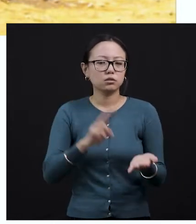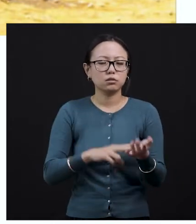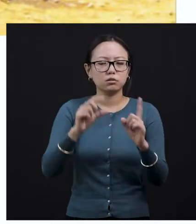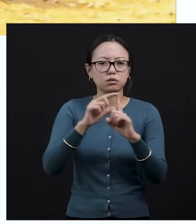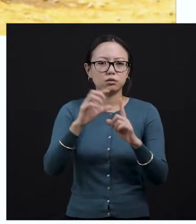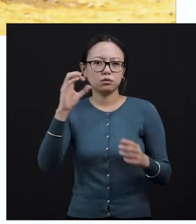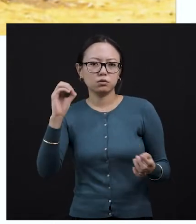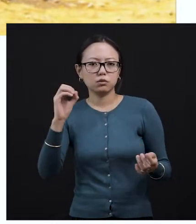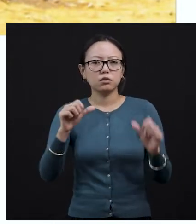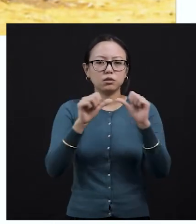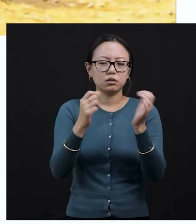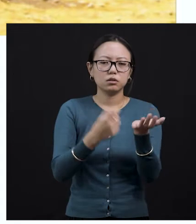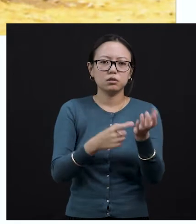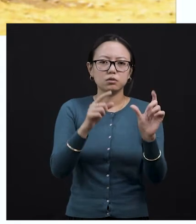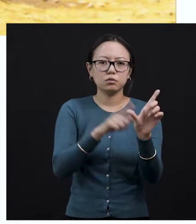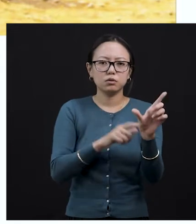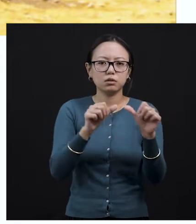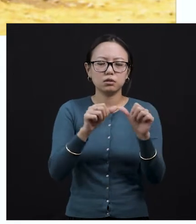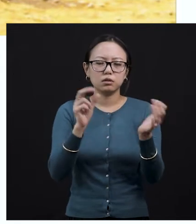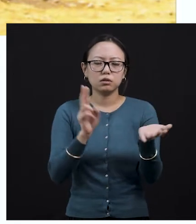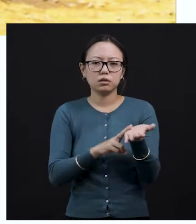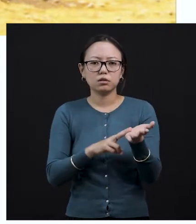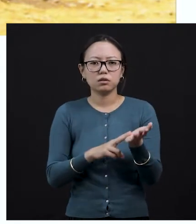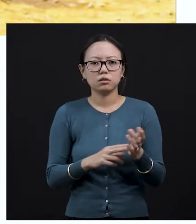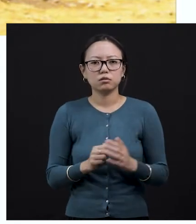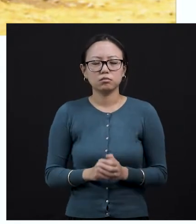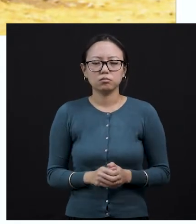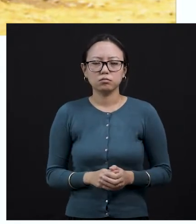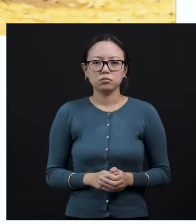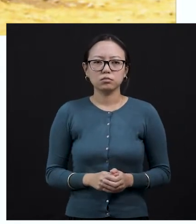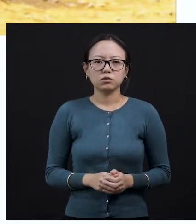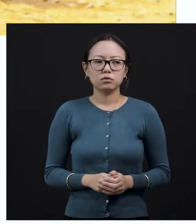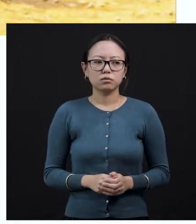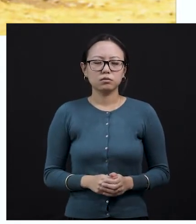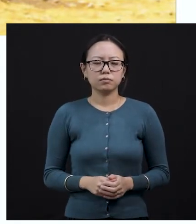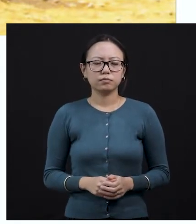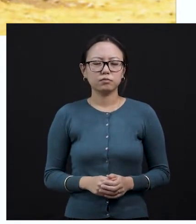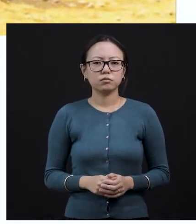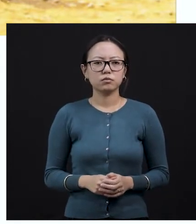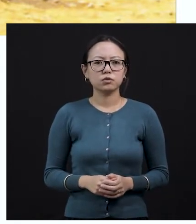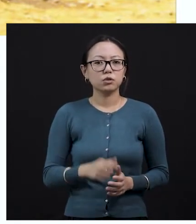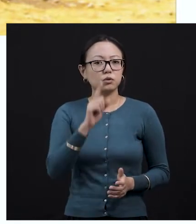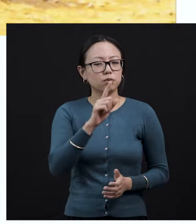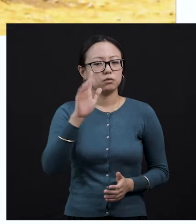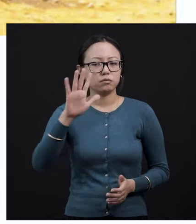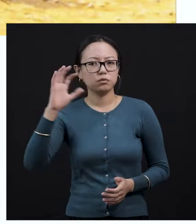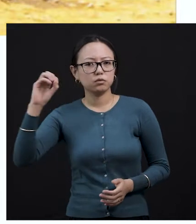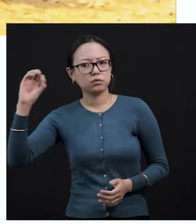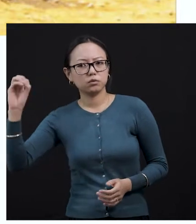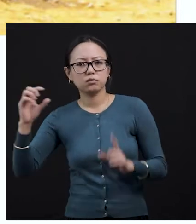during 1500 BC. Now these Indo-Aryans, when they stayed there, when they